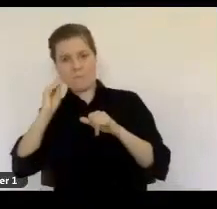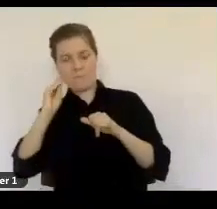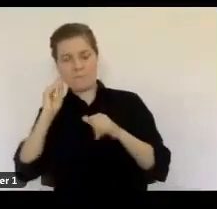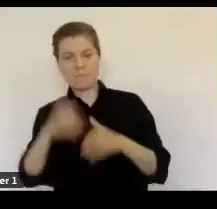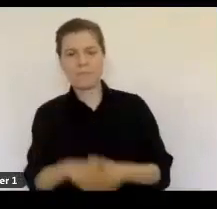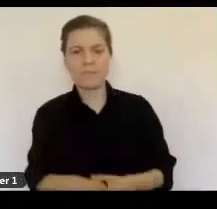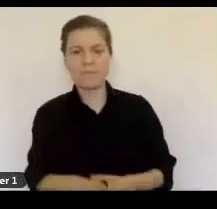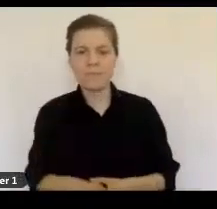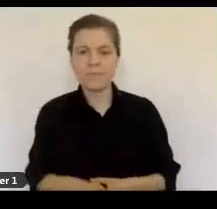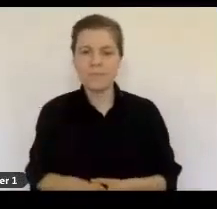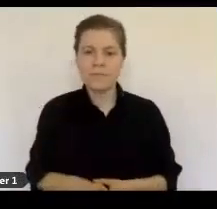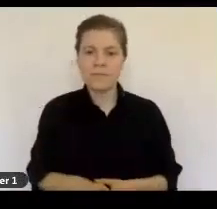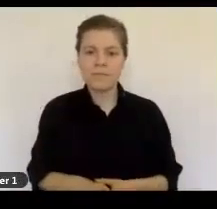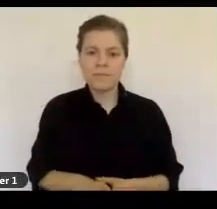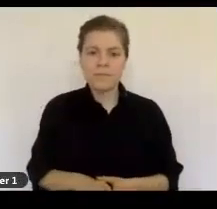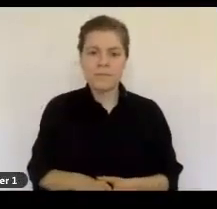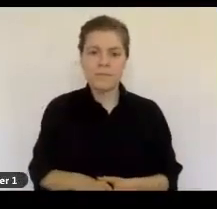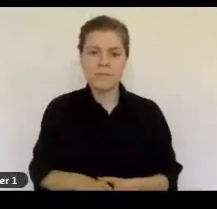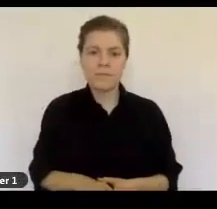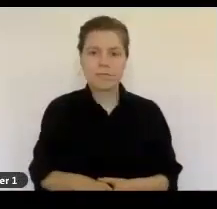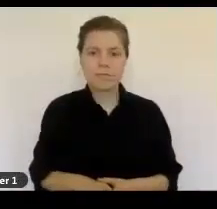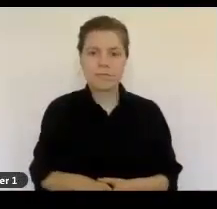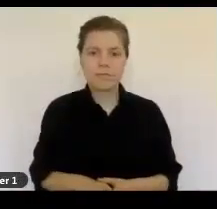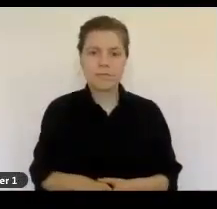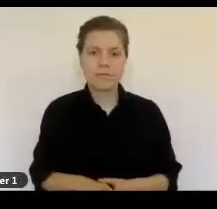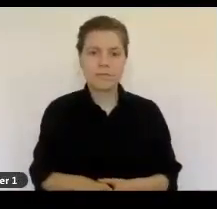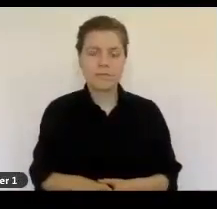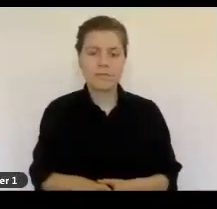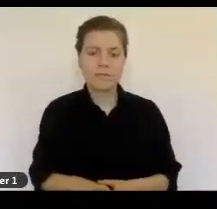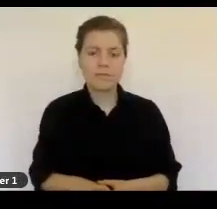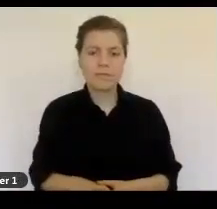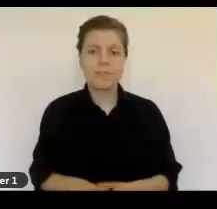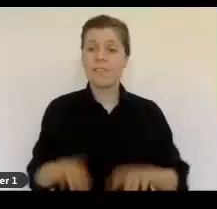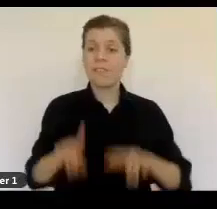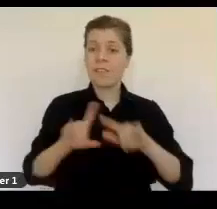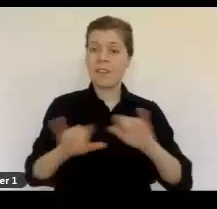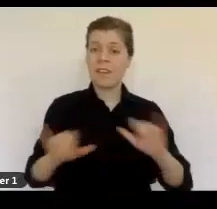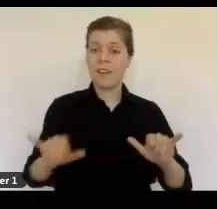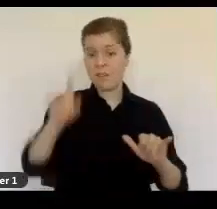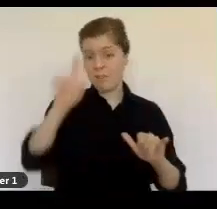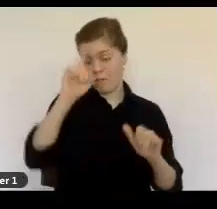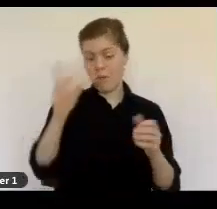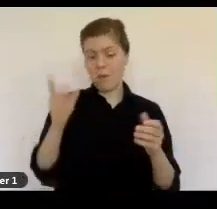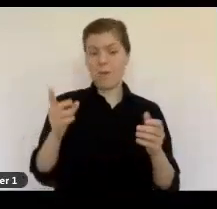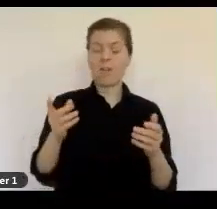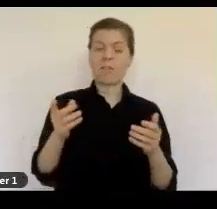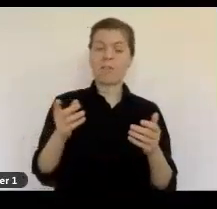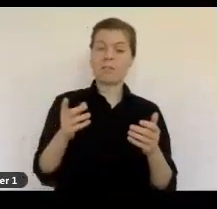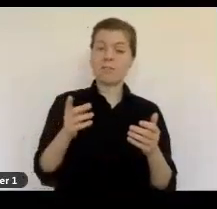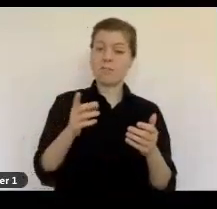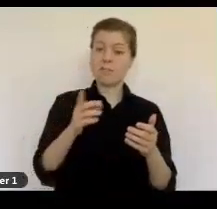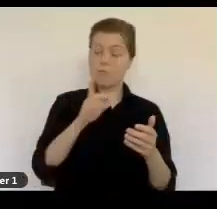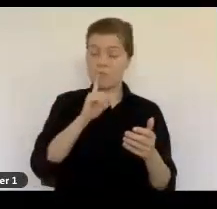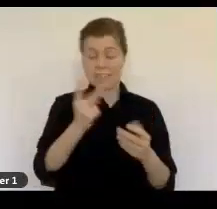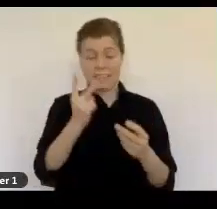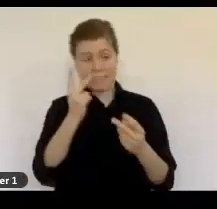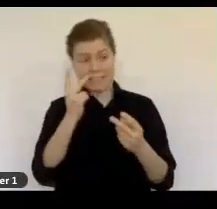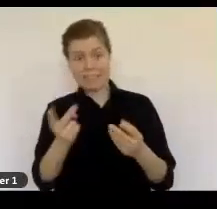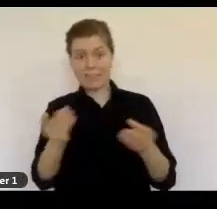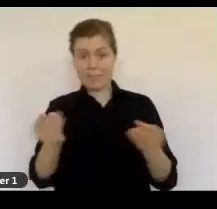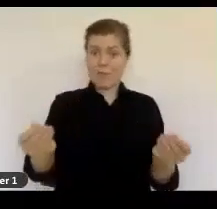I think that that's been something that's been understood. On the other hand, it may